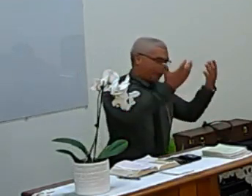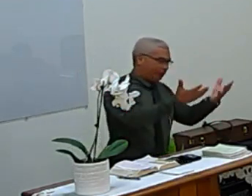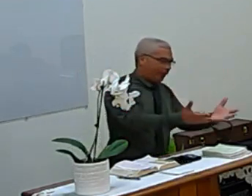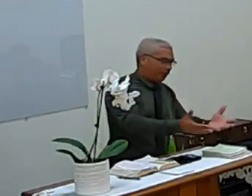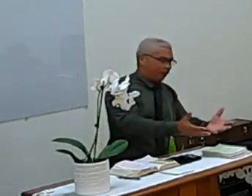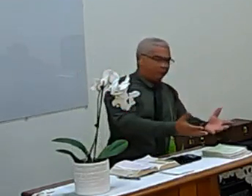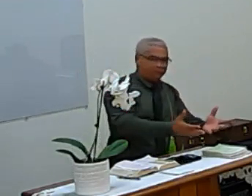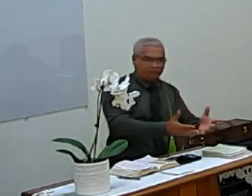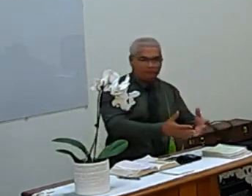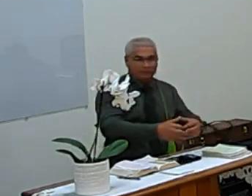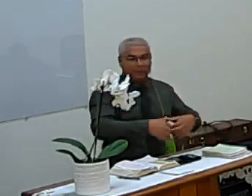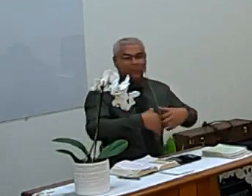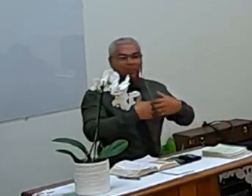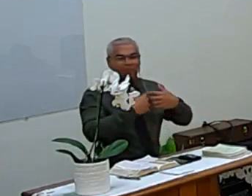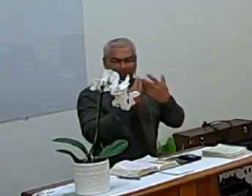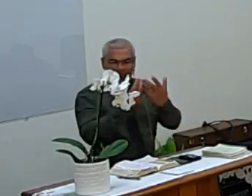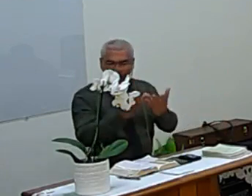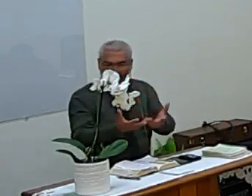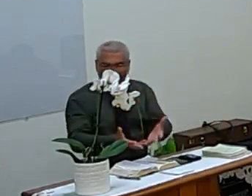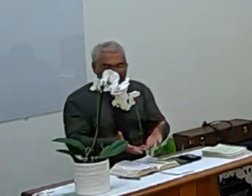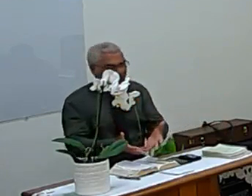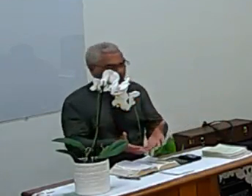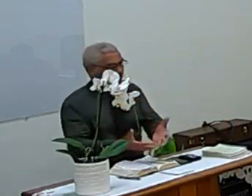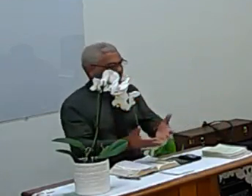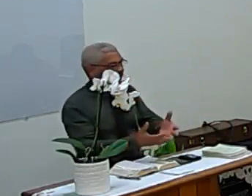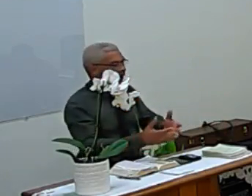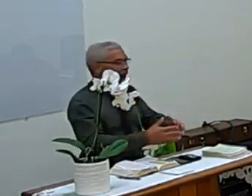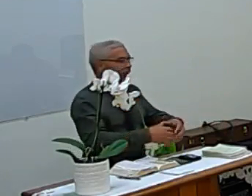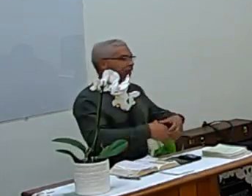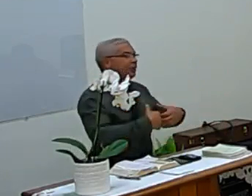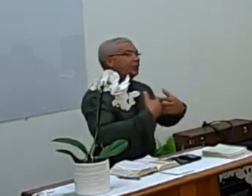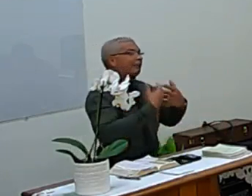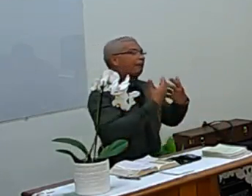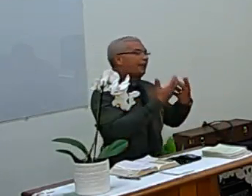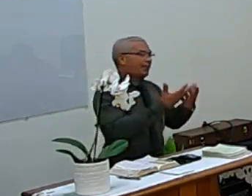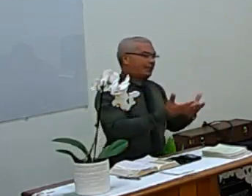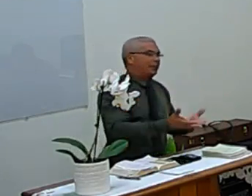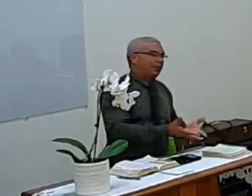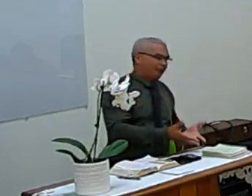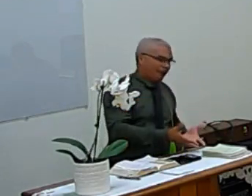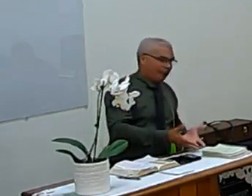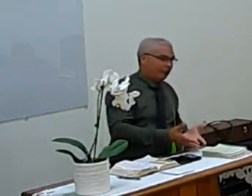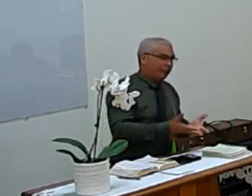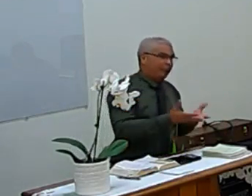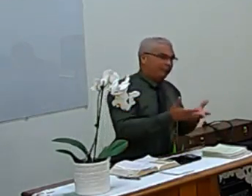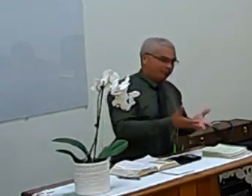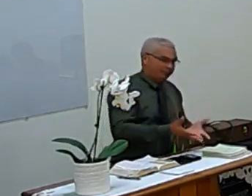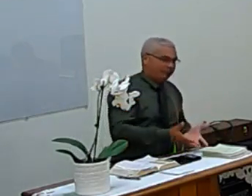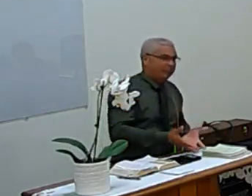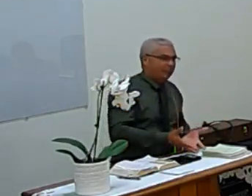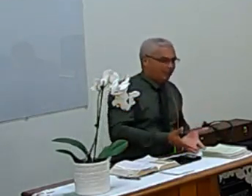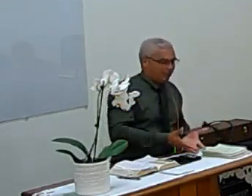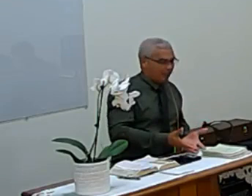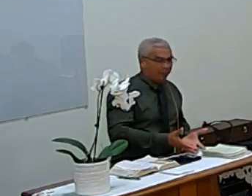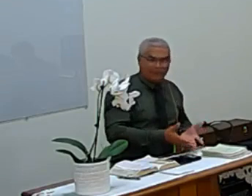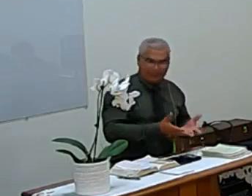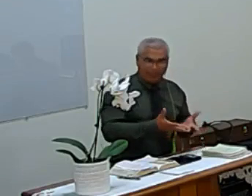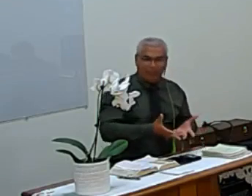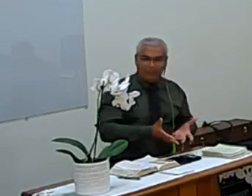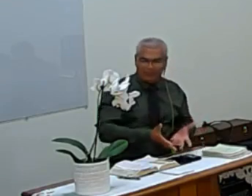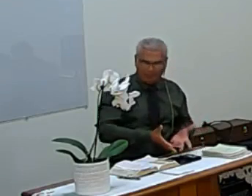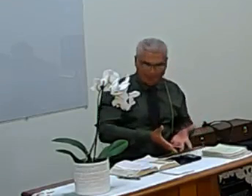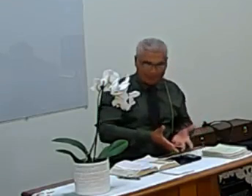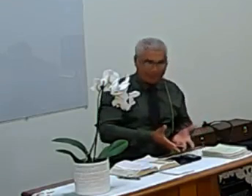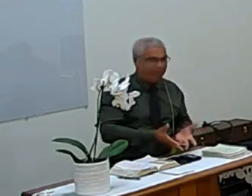the individual, he was called, he accepted the invitation, and he was present in the feast